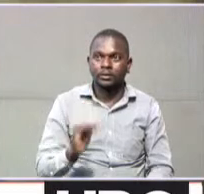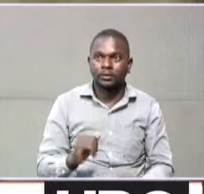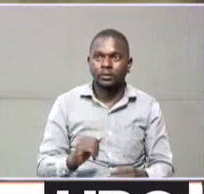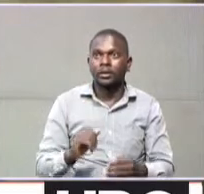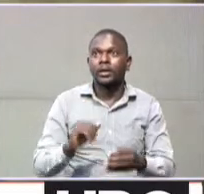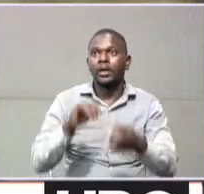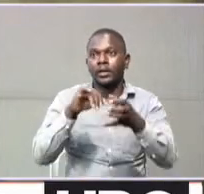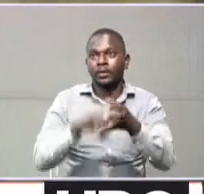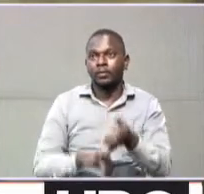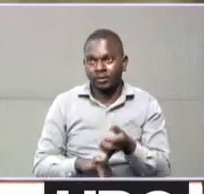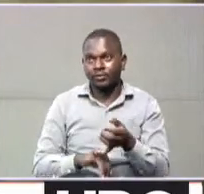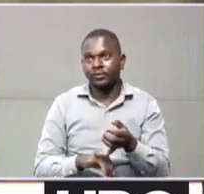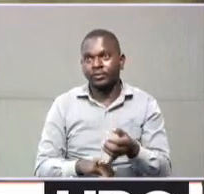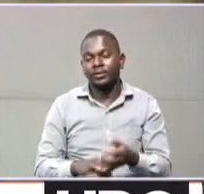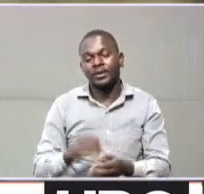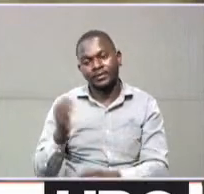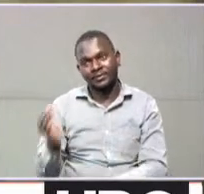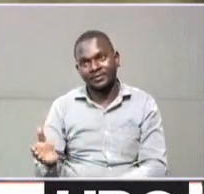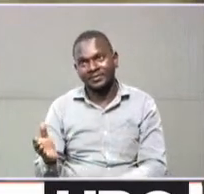amongst it sunday